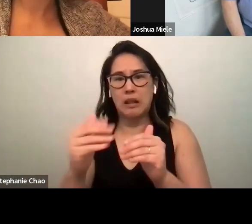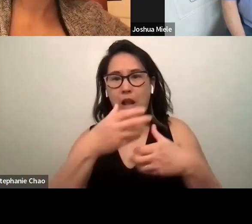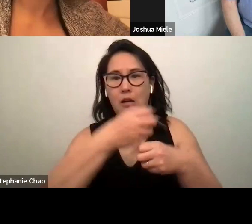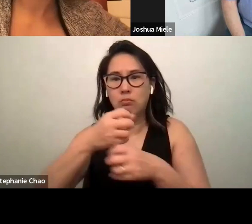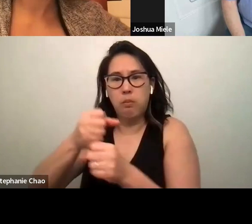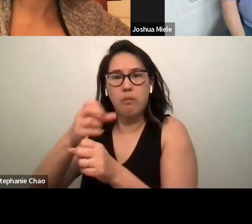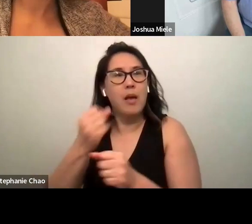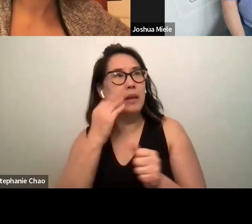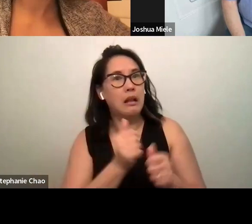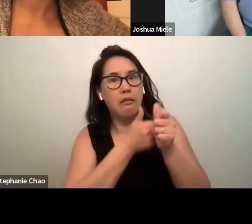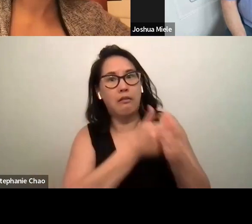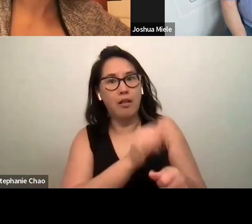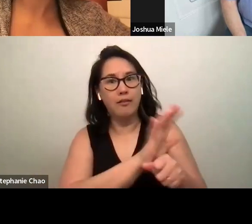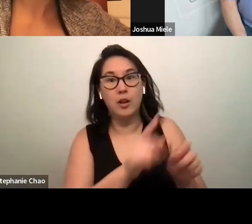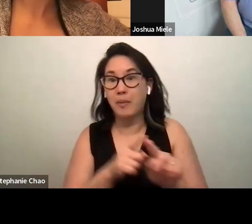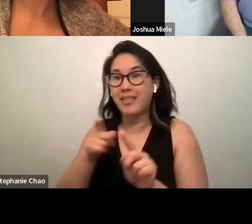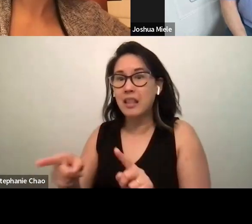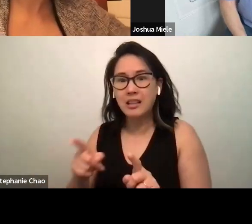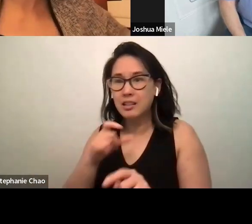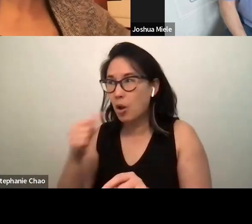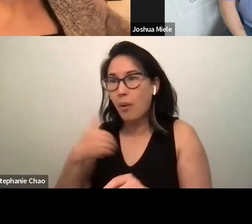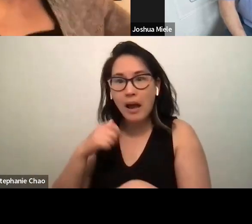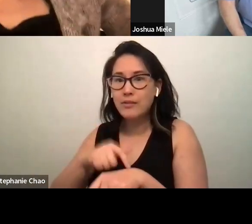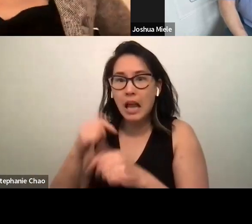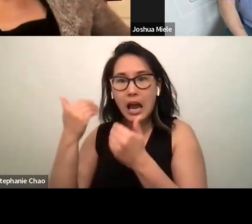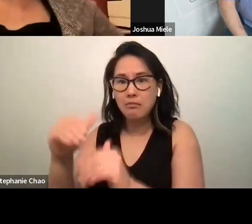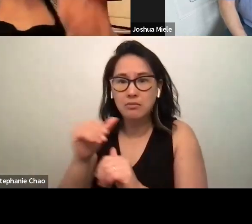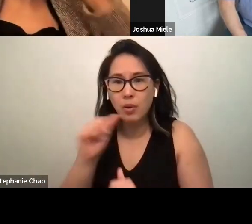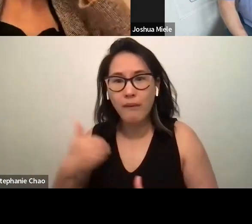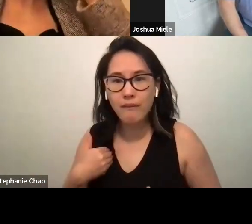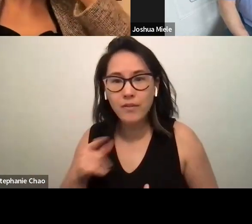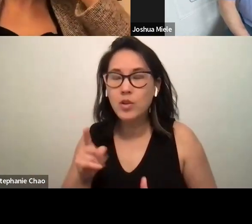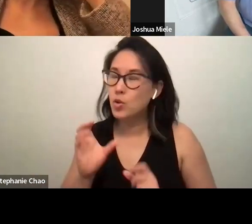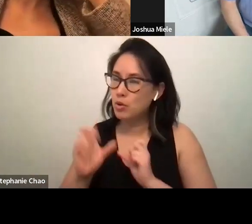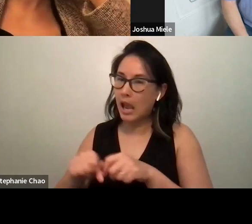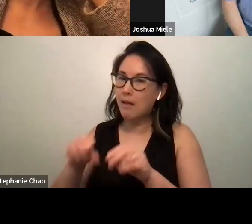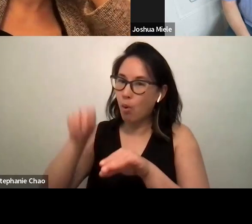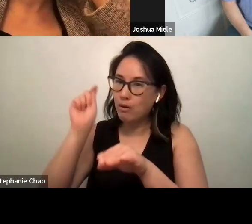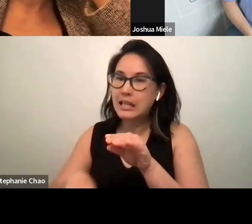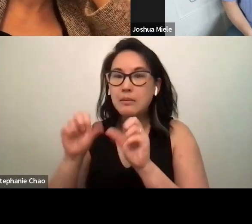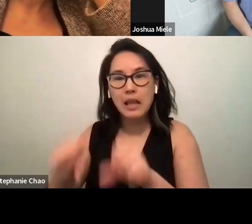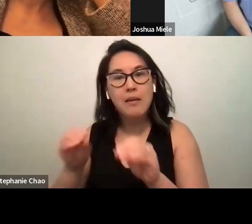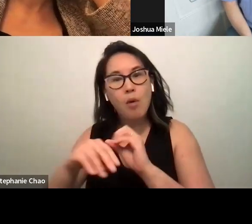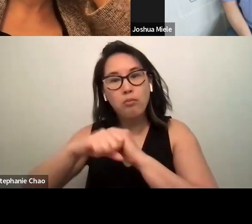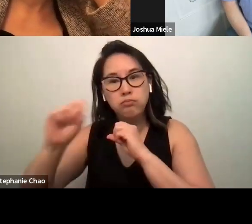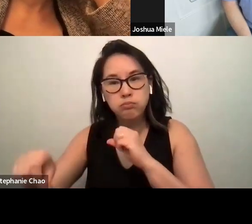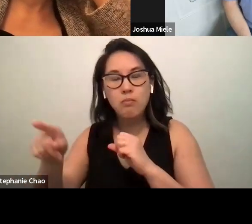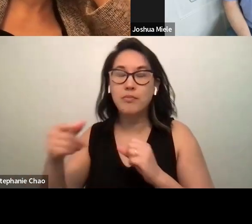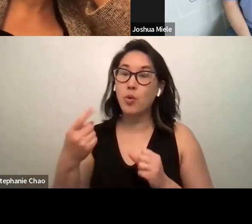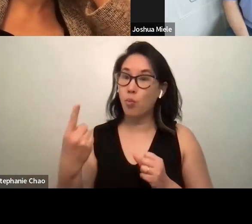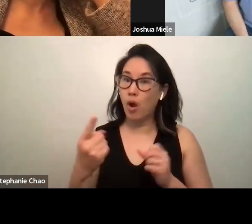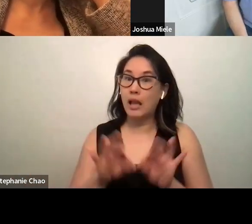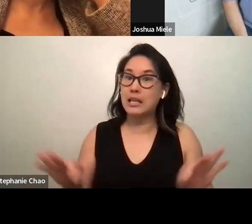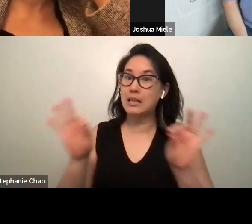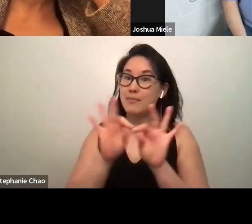does well for the material to dive deep into it. And I think that one of the key factors that we have to grapple with here is